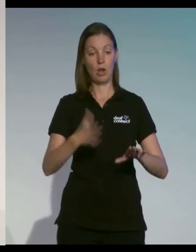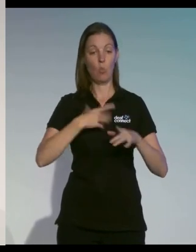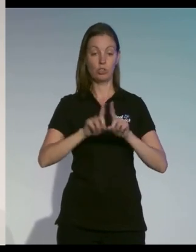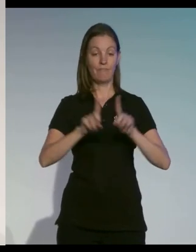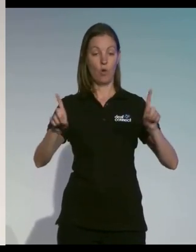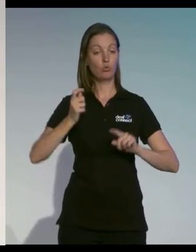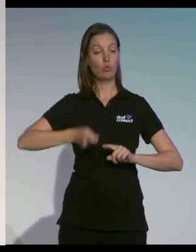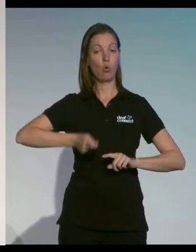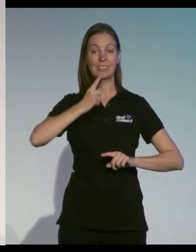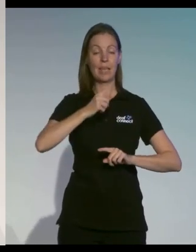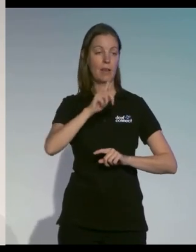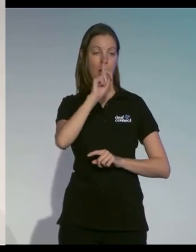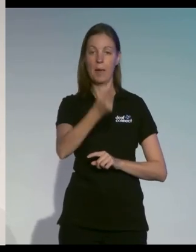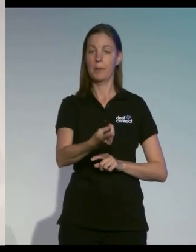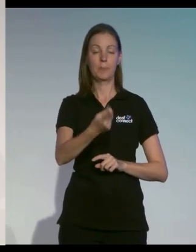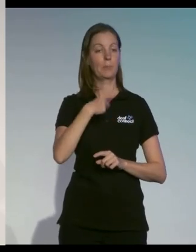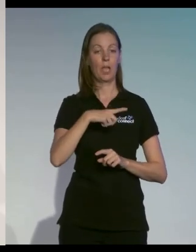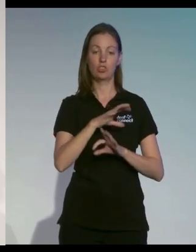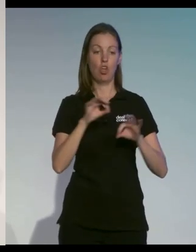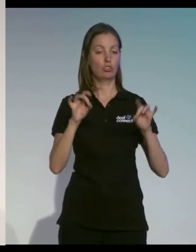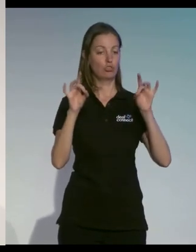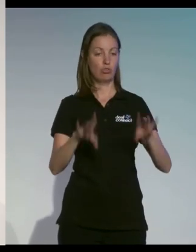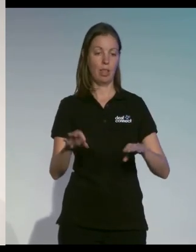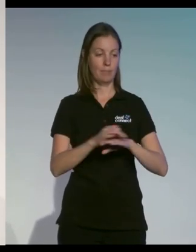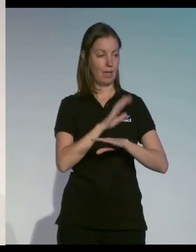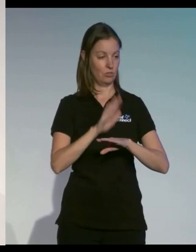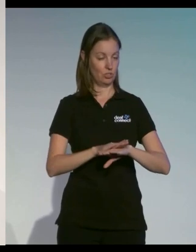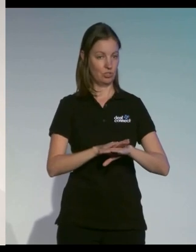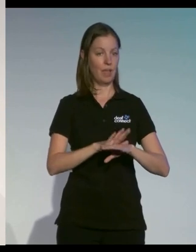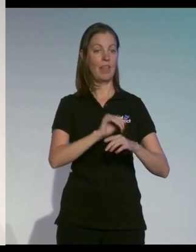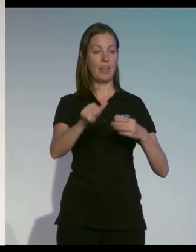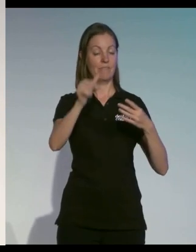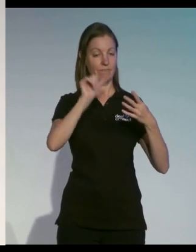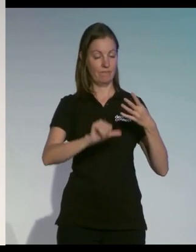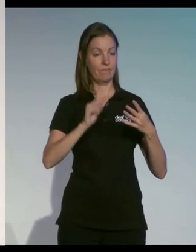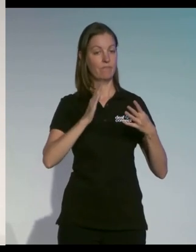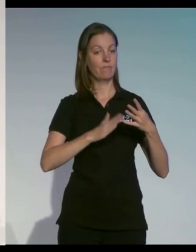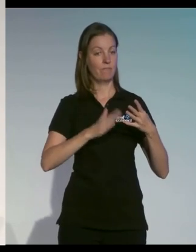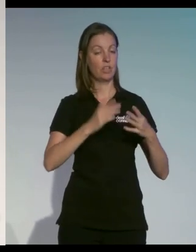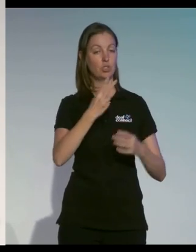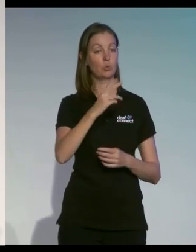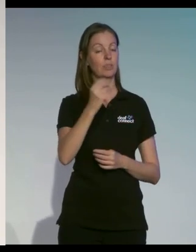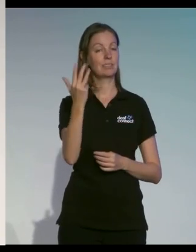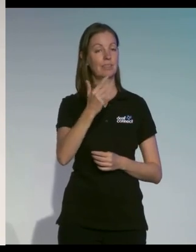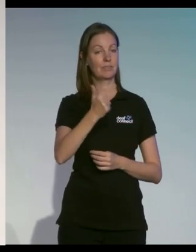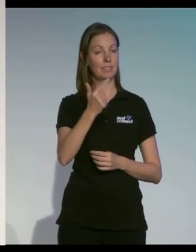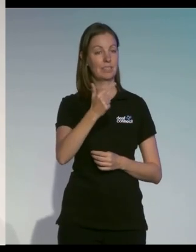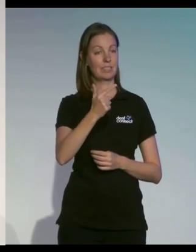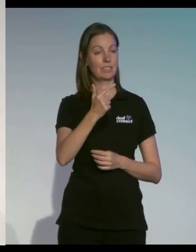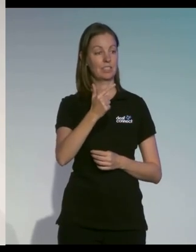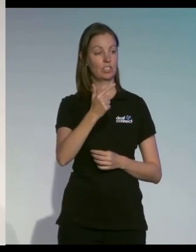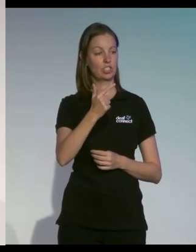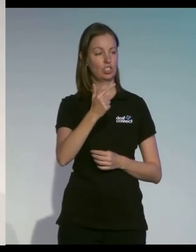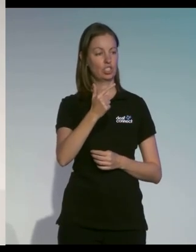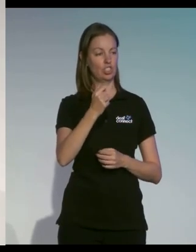the court said, no, we can't divorce you because it's not an Australian marriage. And the final one also in 2017 was G in